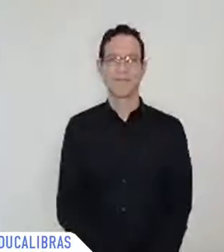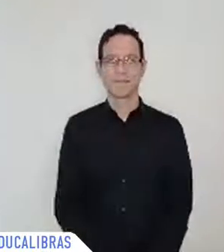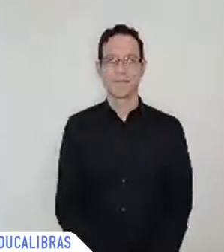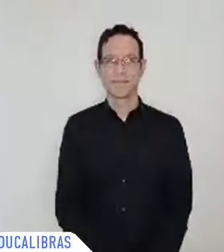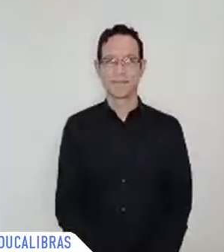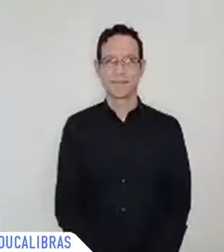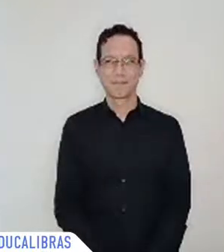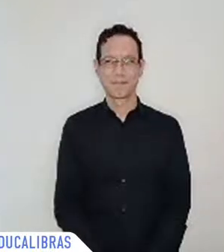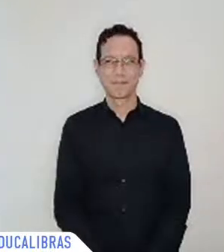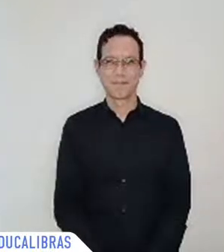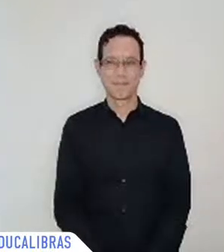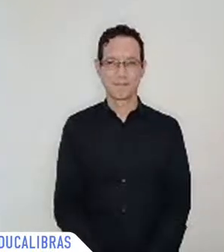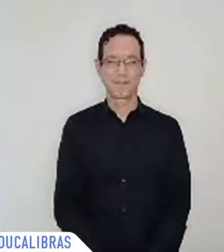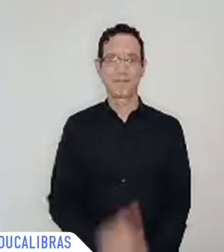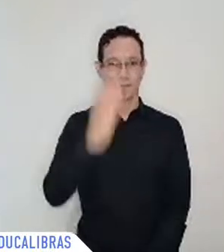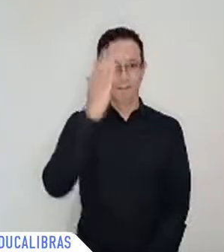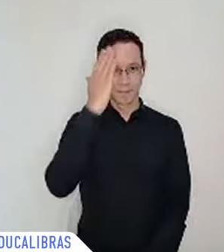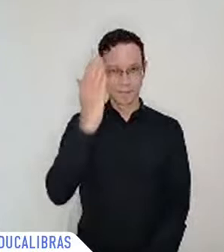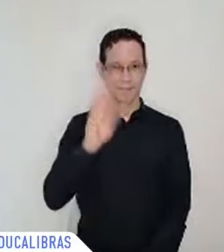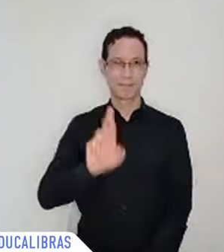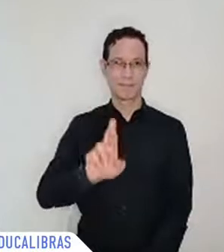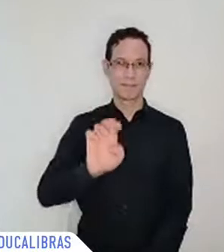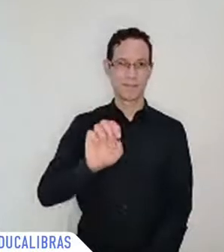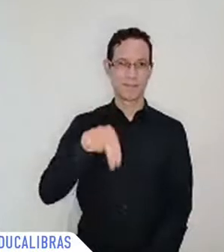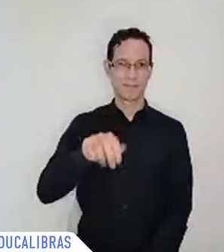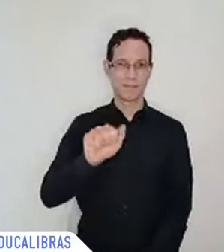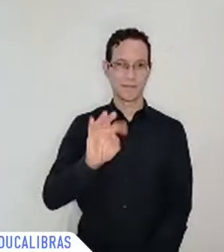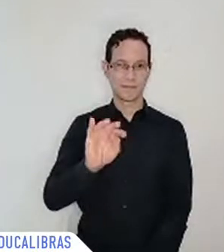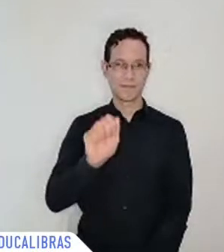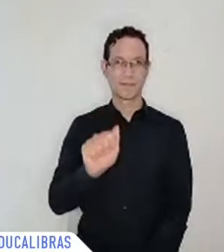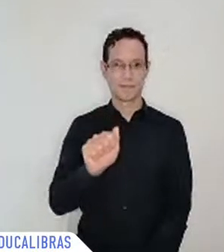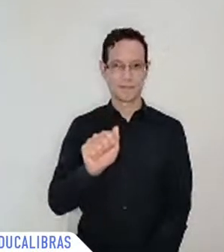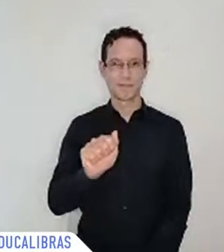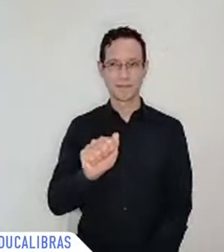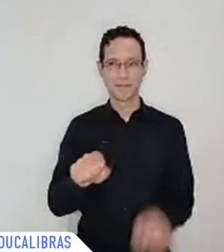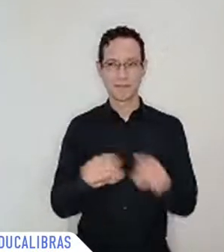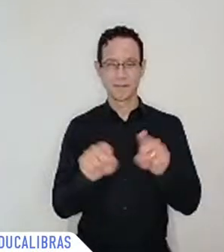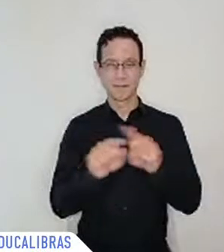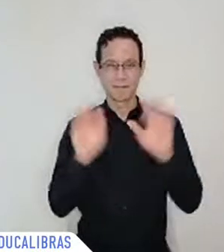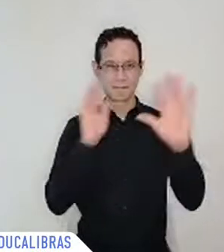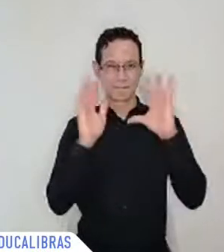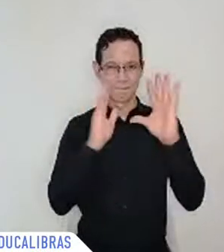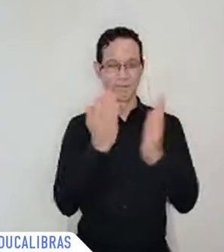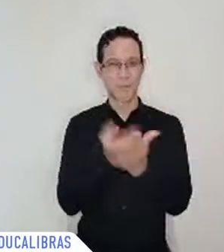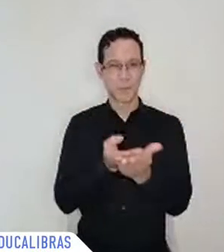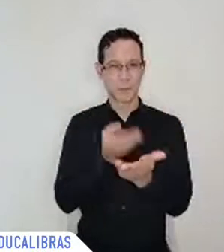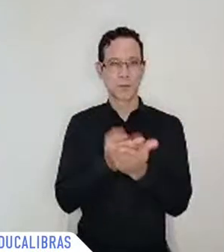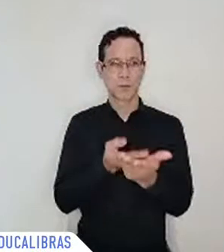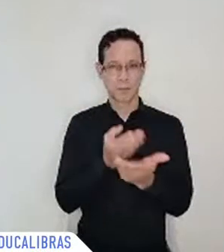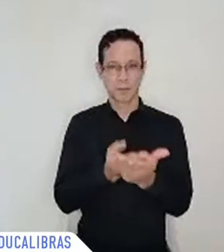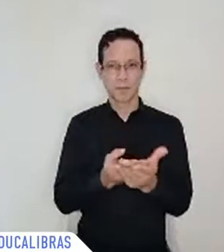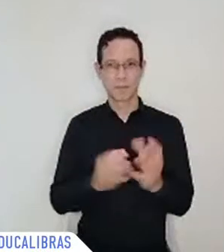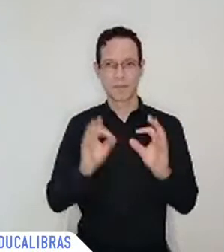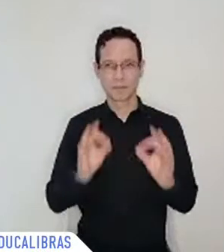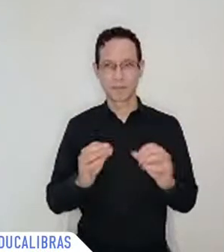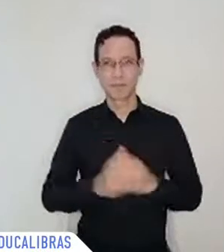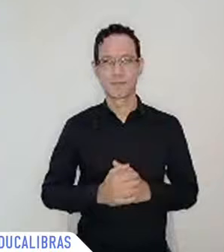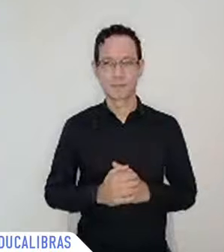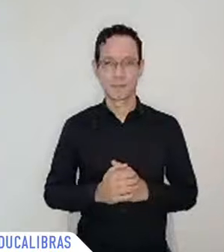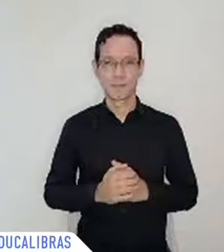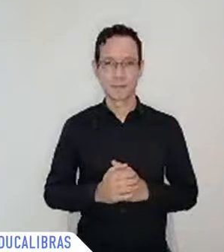talk about some of these issues later. Thank you,